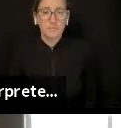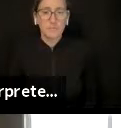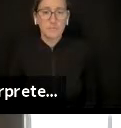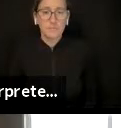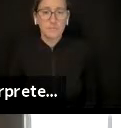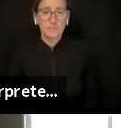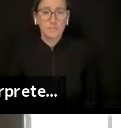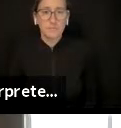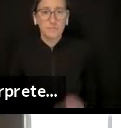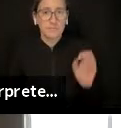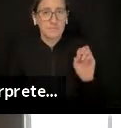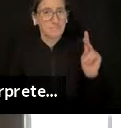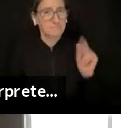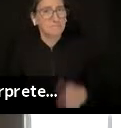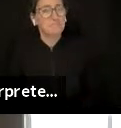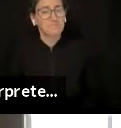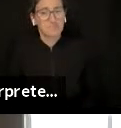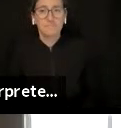Okay.